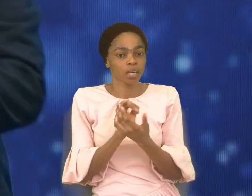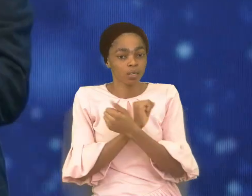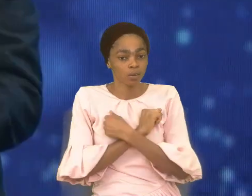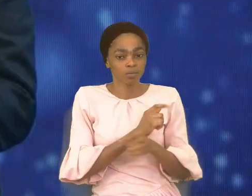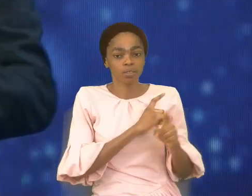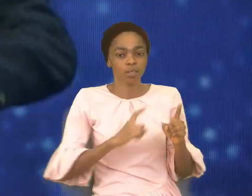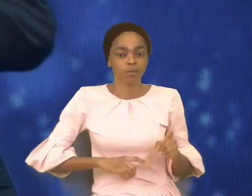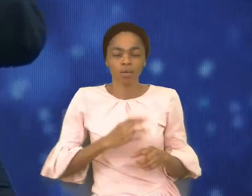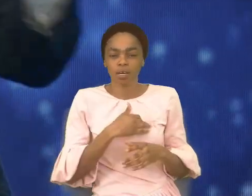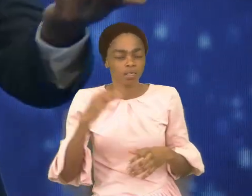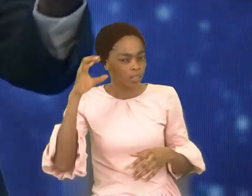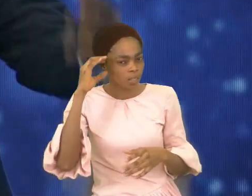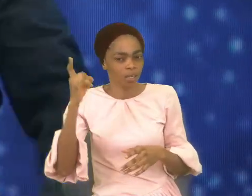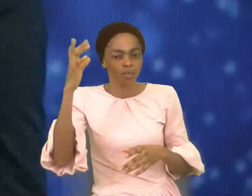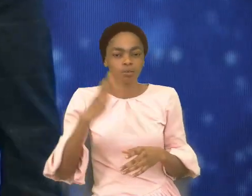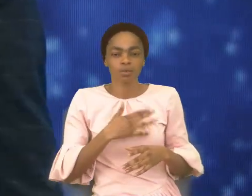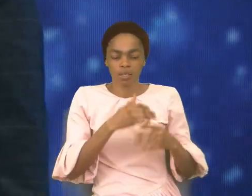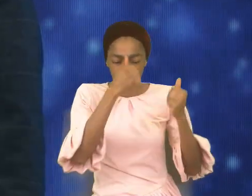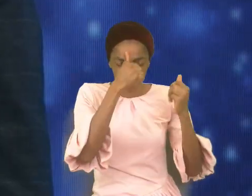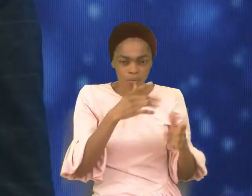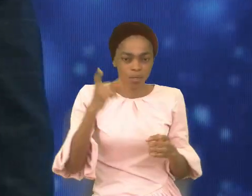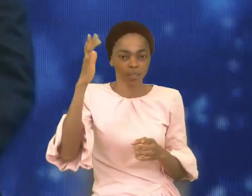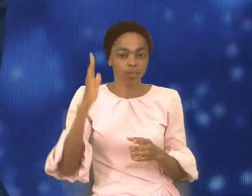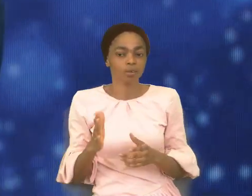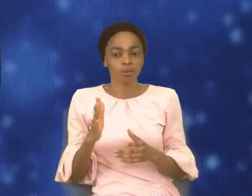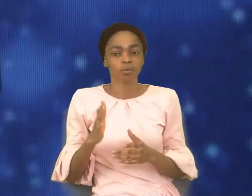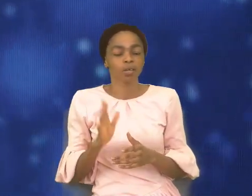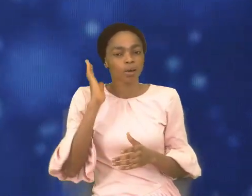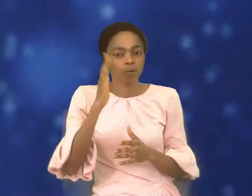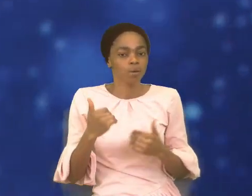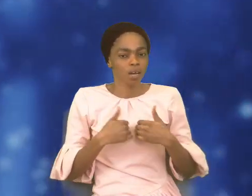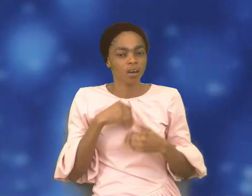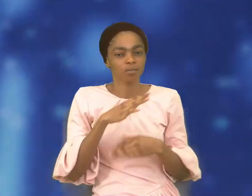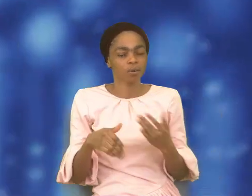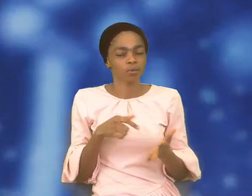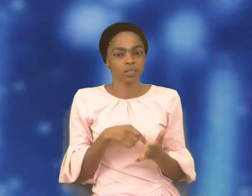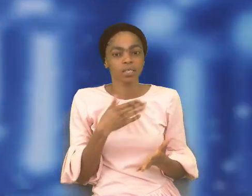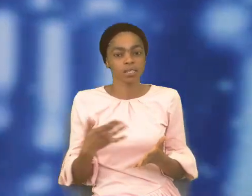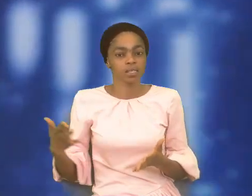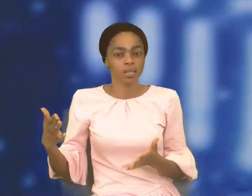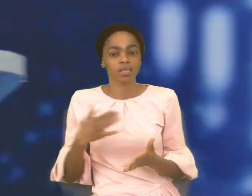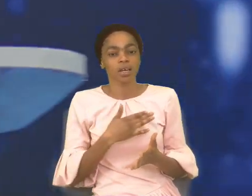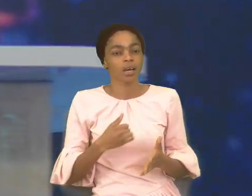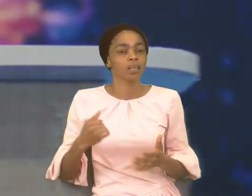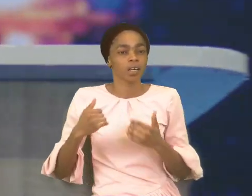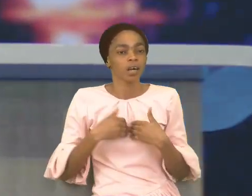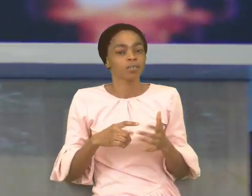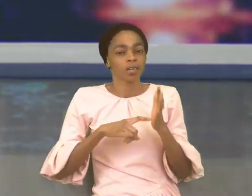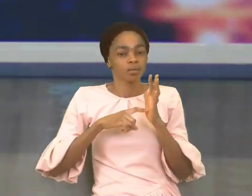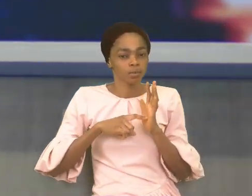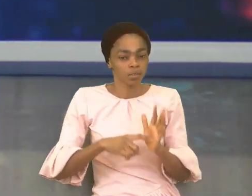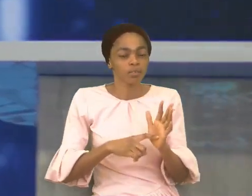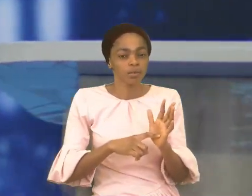have those things and then reveal to the rest of the world. Today we're coming to chapter 3